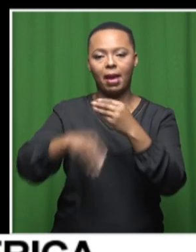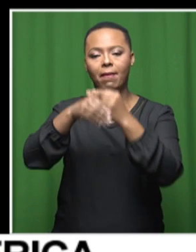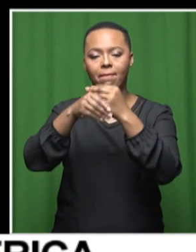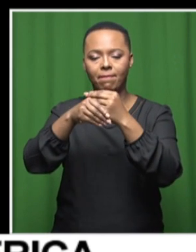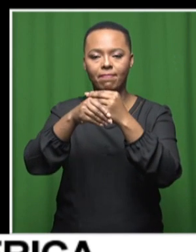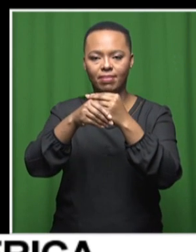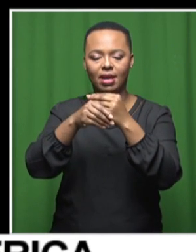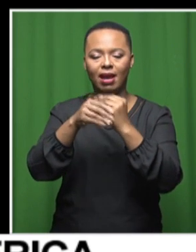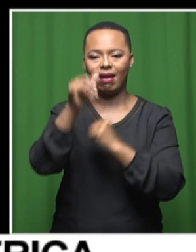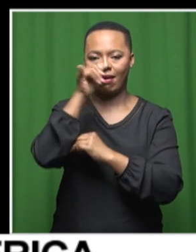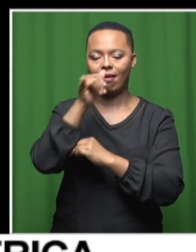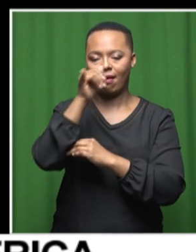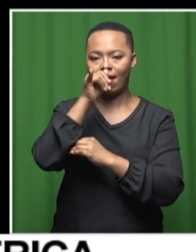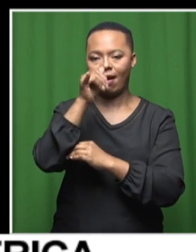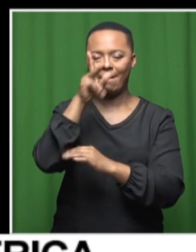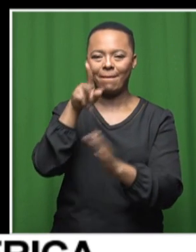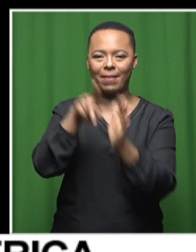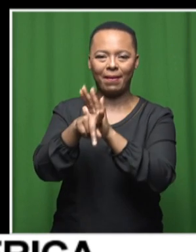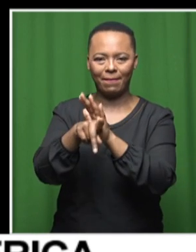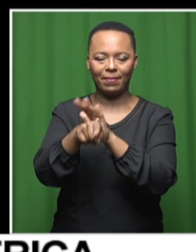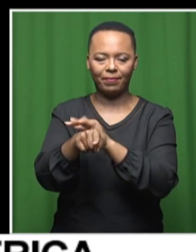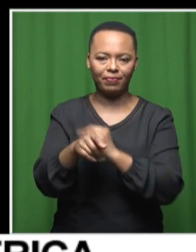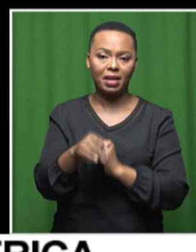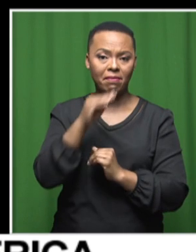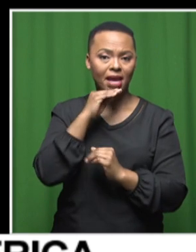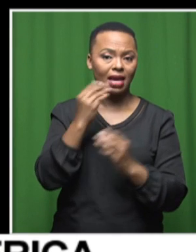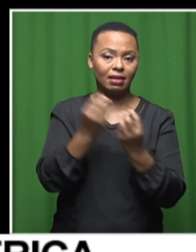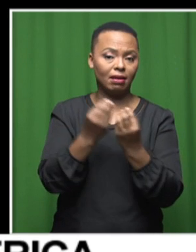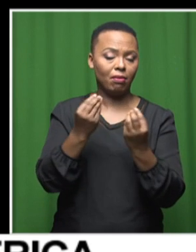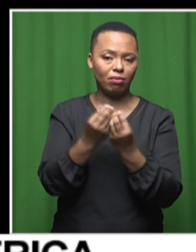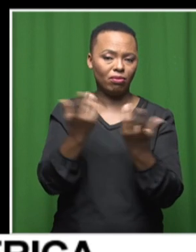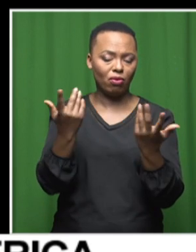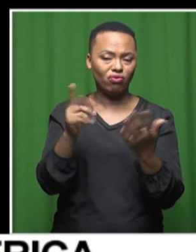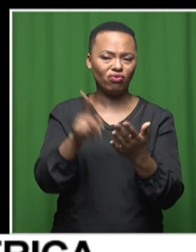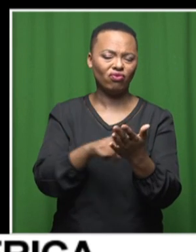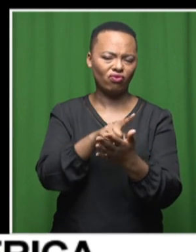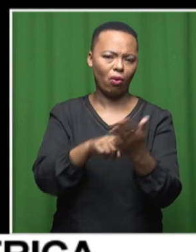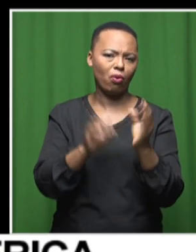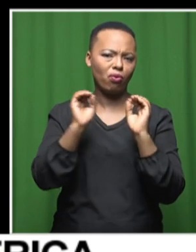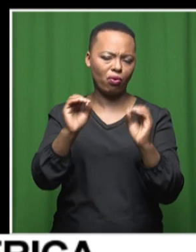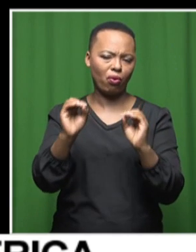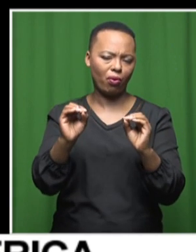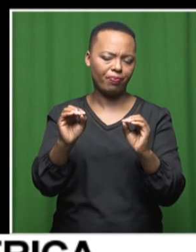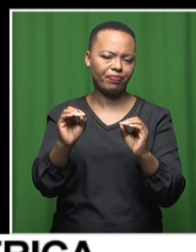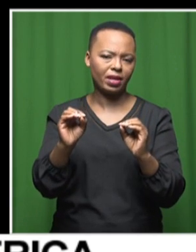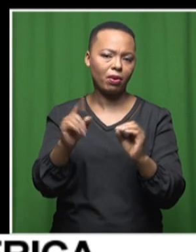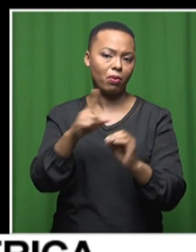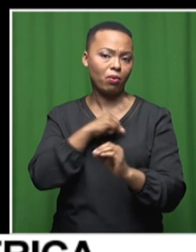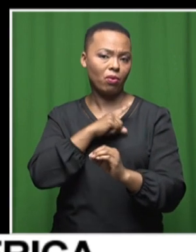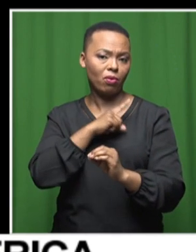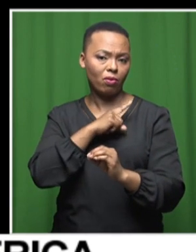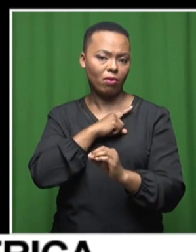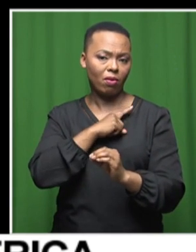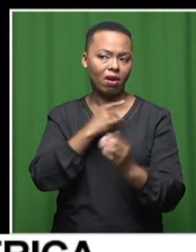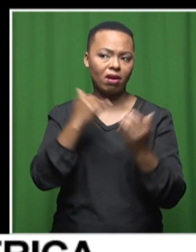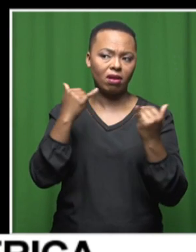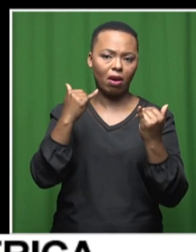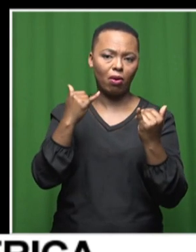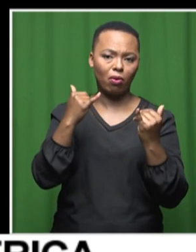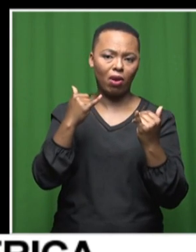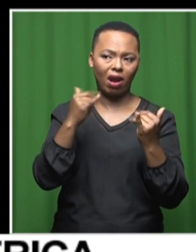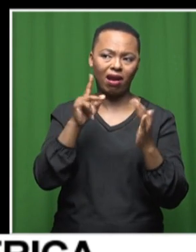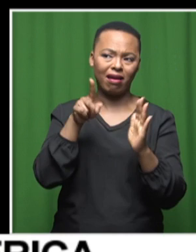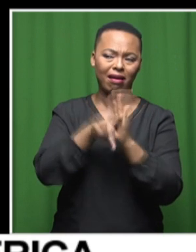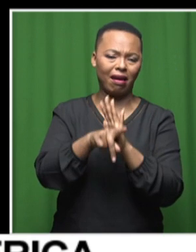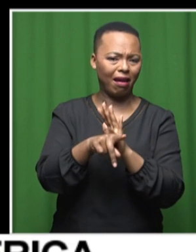Now, clearly, there's something wrong. There's something wrong in the fact that we are increasing this